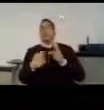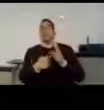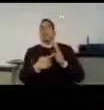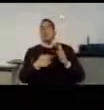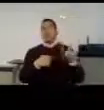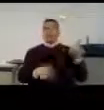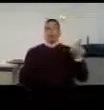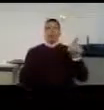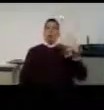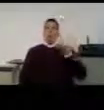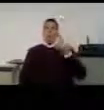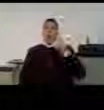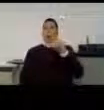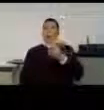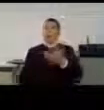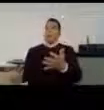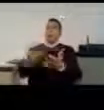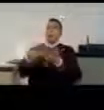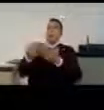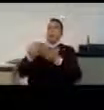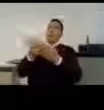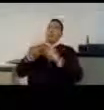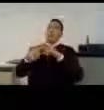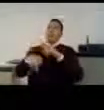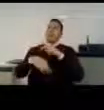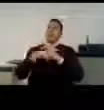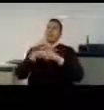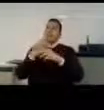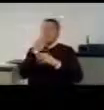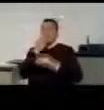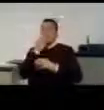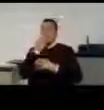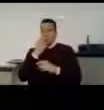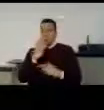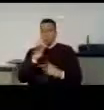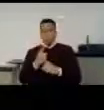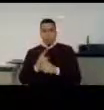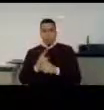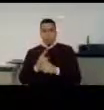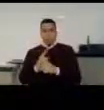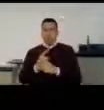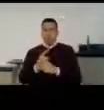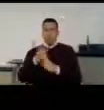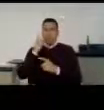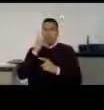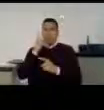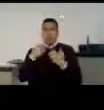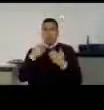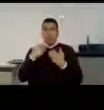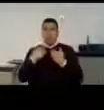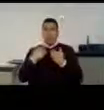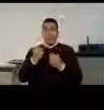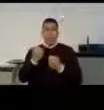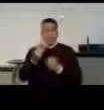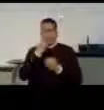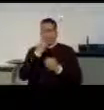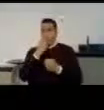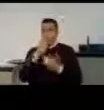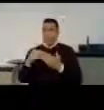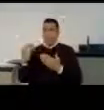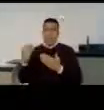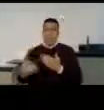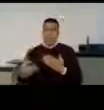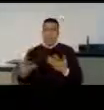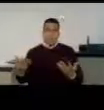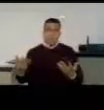sometimes you might be challenged to buy all sorts of different foods, right? Because healthy food, as